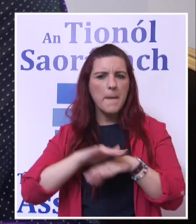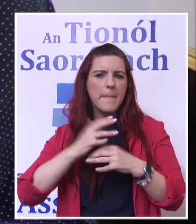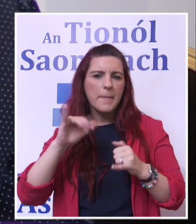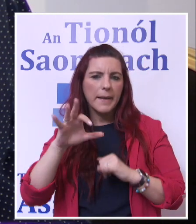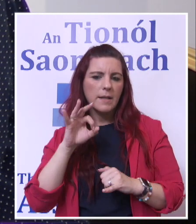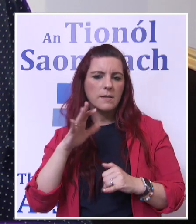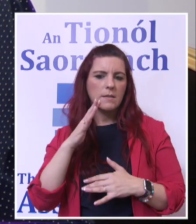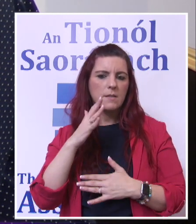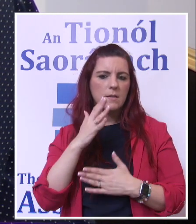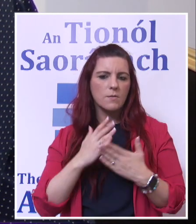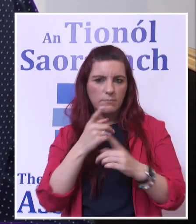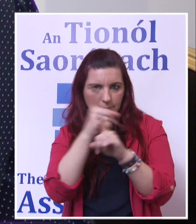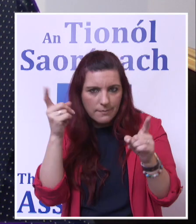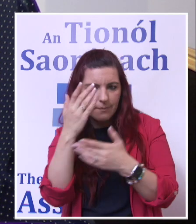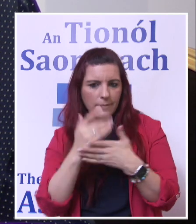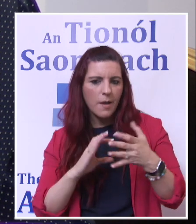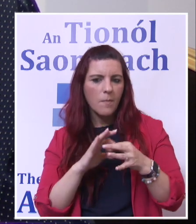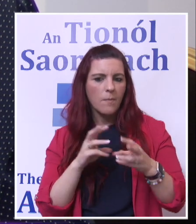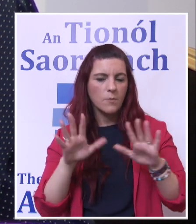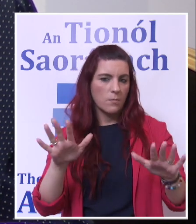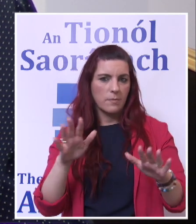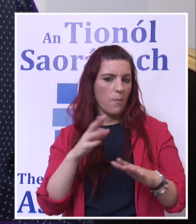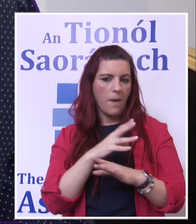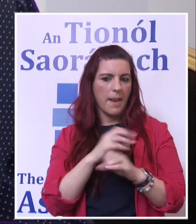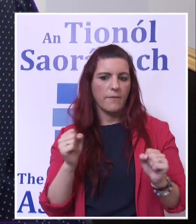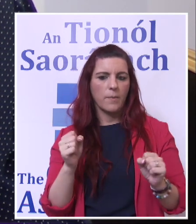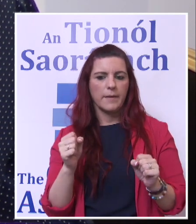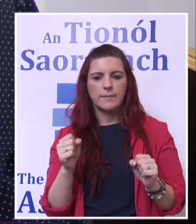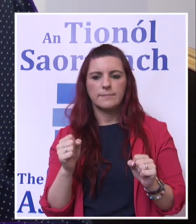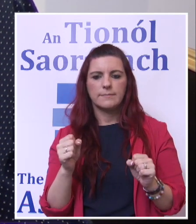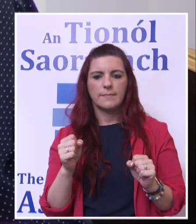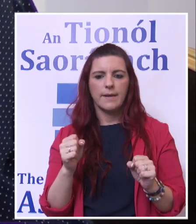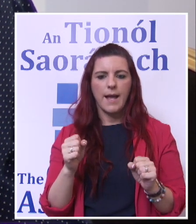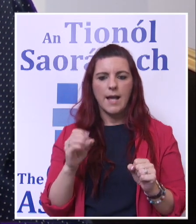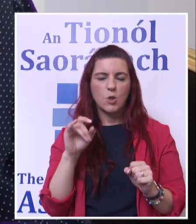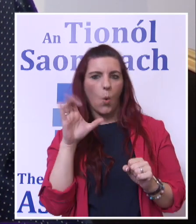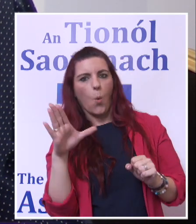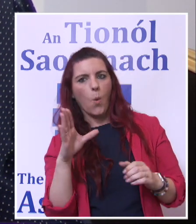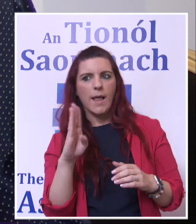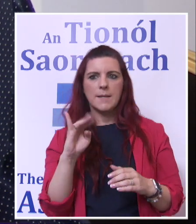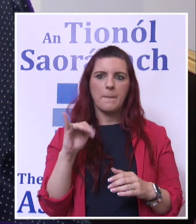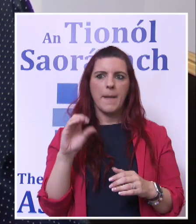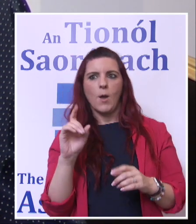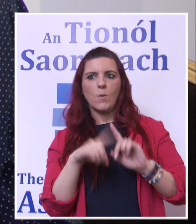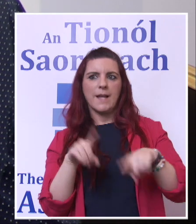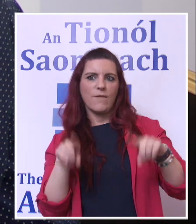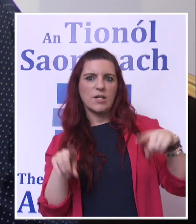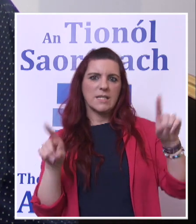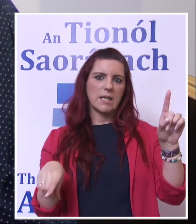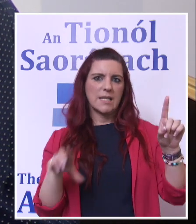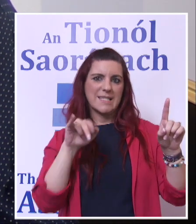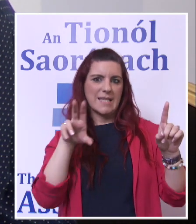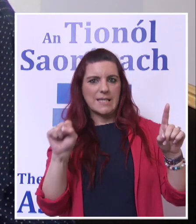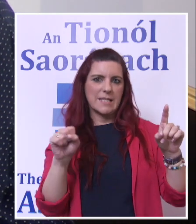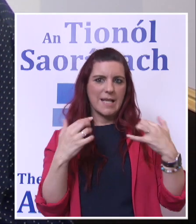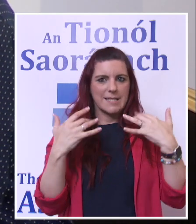homework. So let's be honest, we're never going to be as funky or as cool as the Biodiversity Citizens Assembly